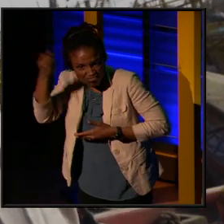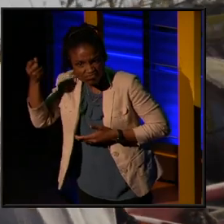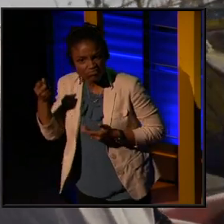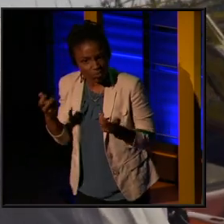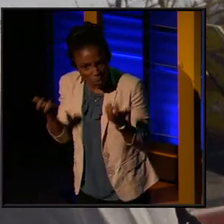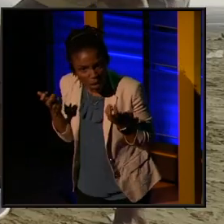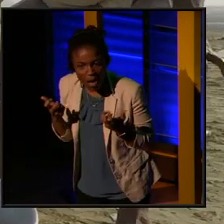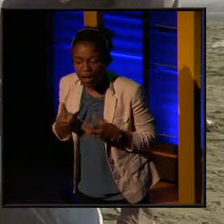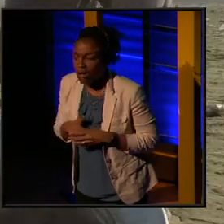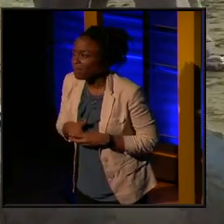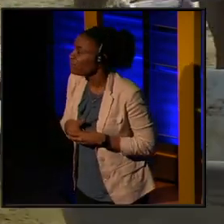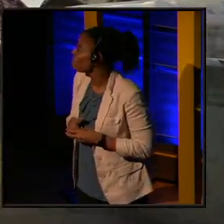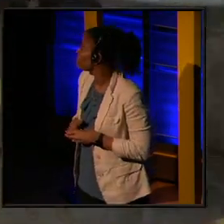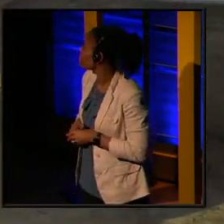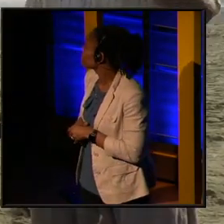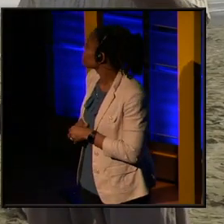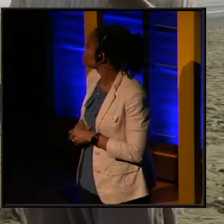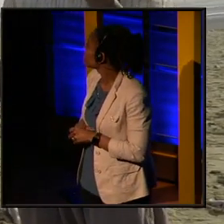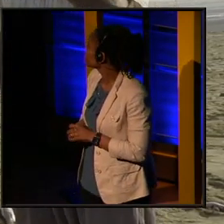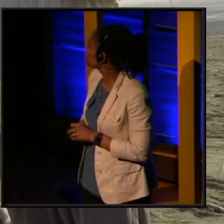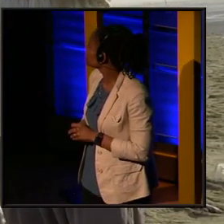No, students.